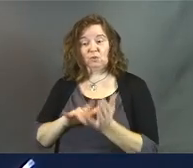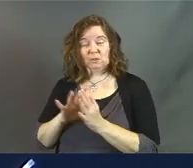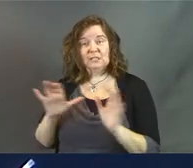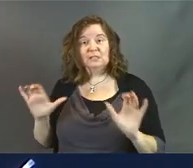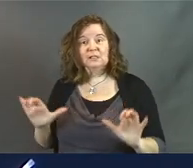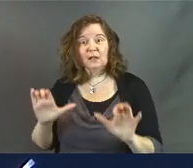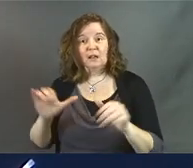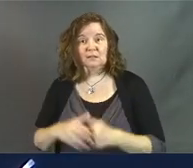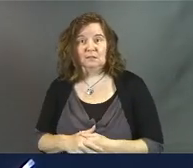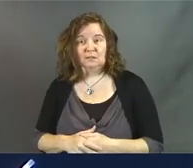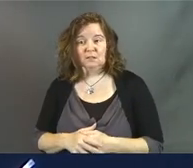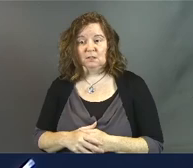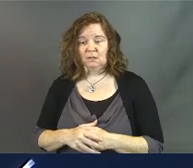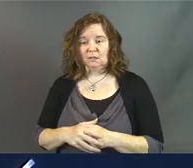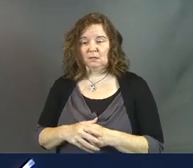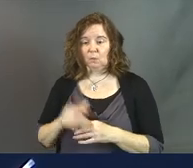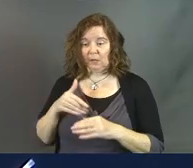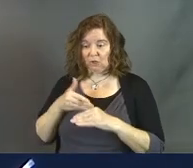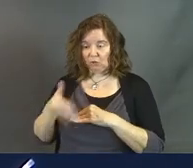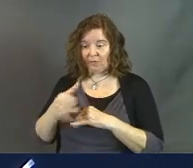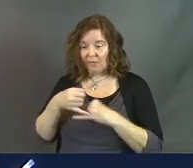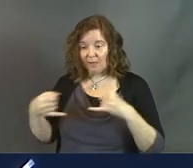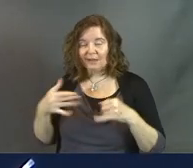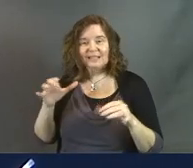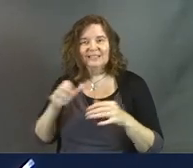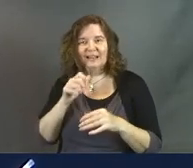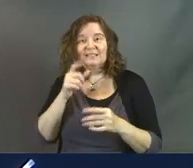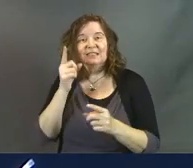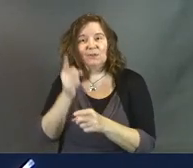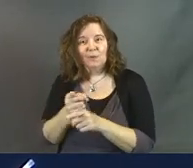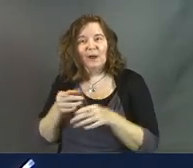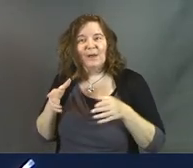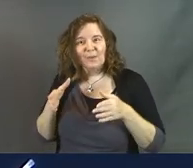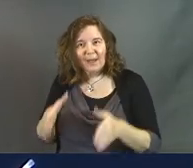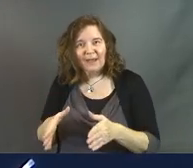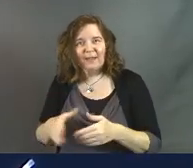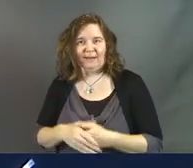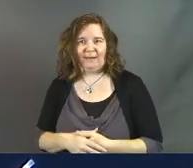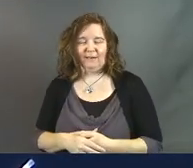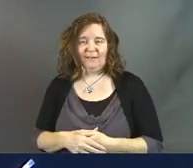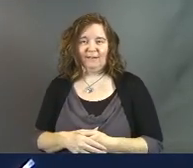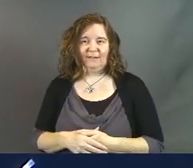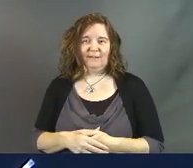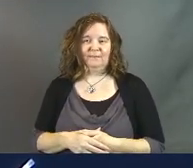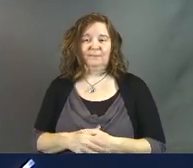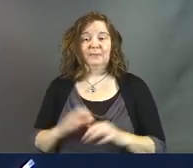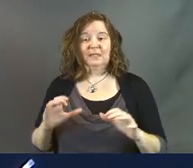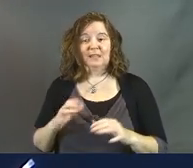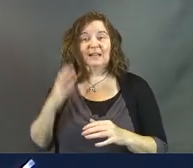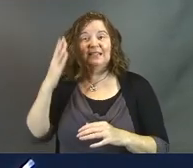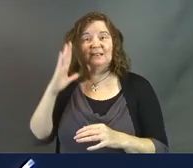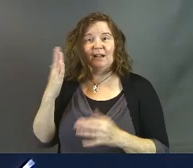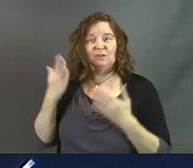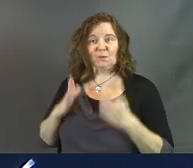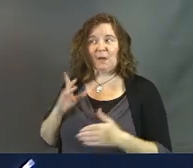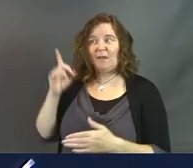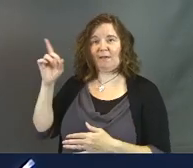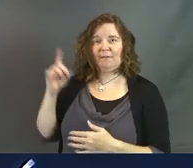Jesus does. When he crosses racial lines, he does it in the right way. He does it God's